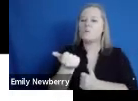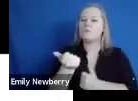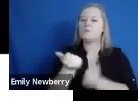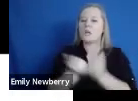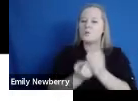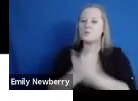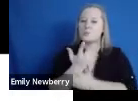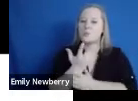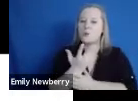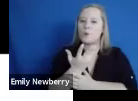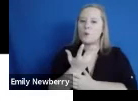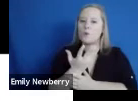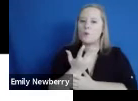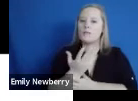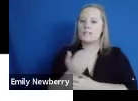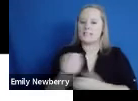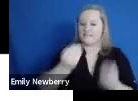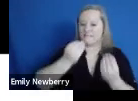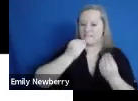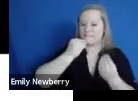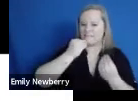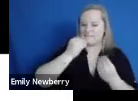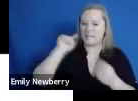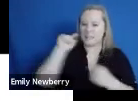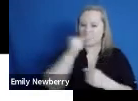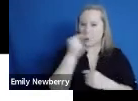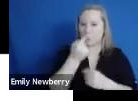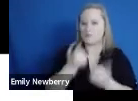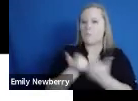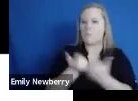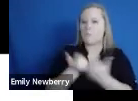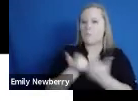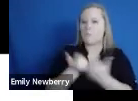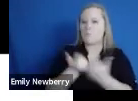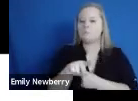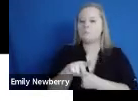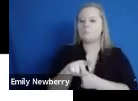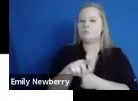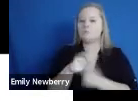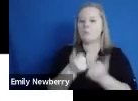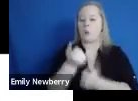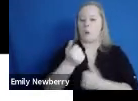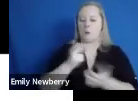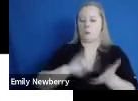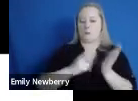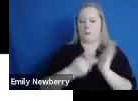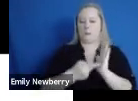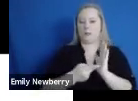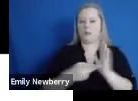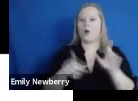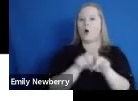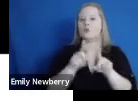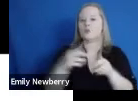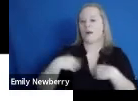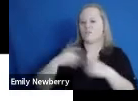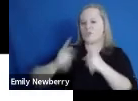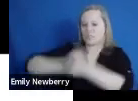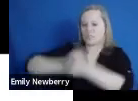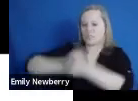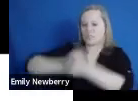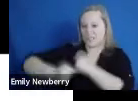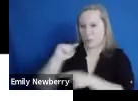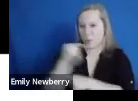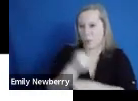is feed corn. So the majority is just meaning that we also grow traditional corn. So that's